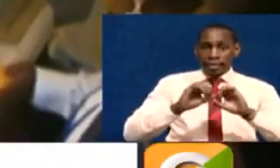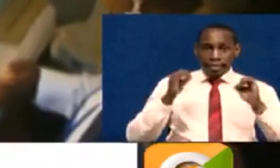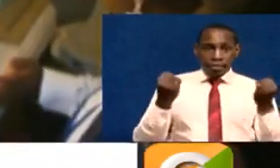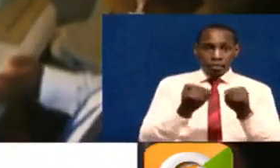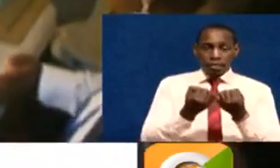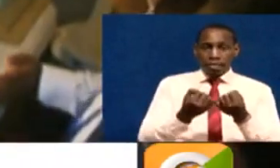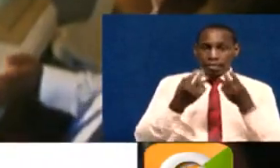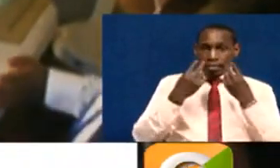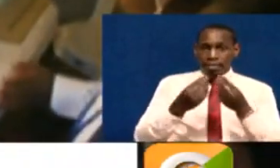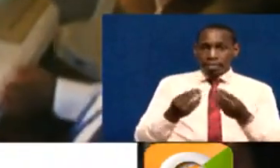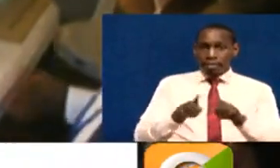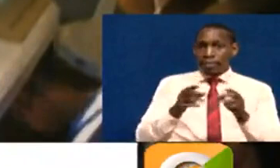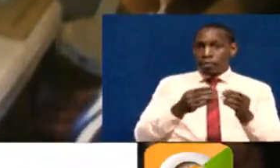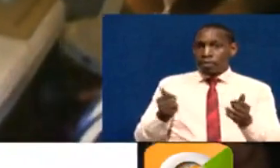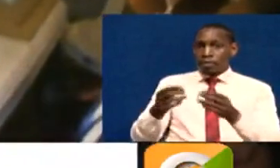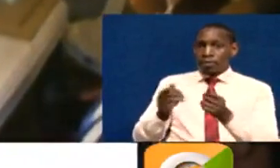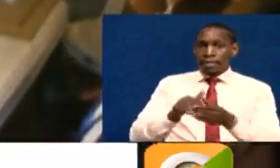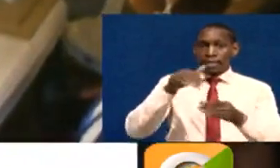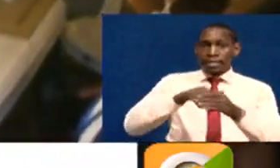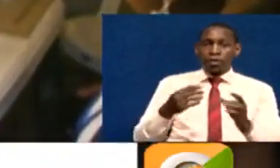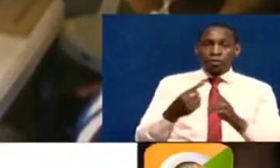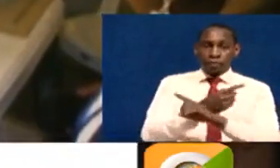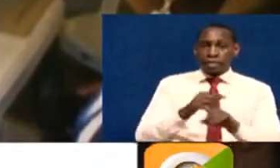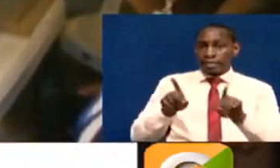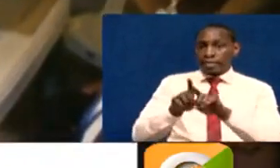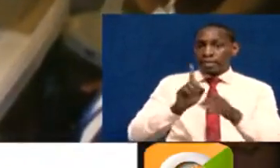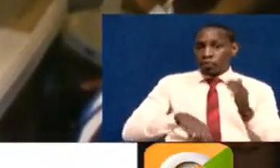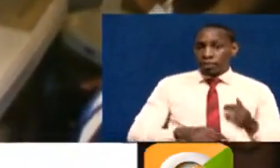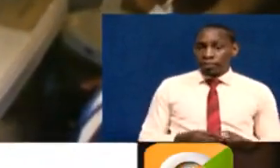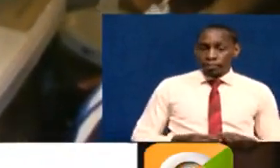society, find ways of resolving, you know, internal disputes, and also